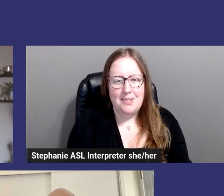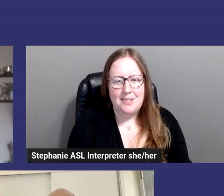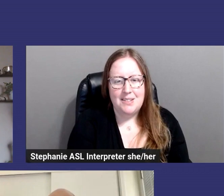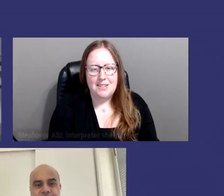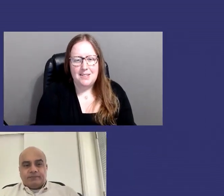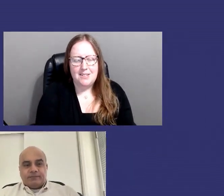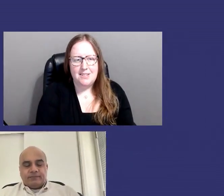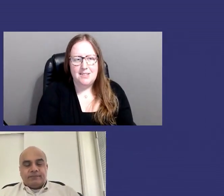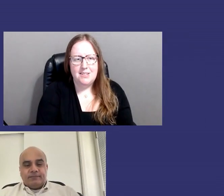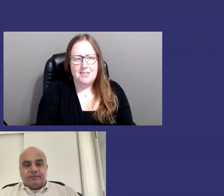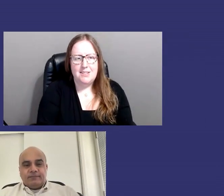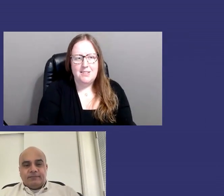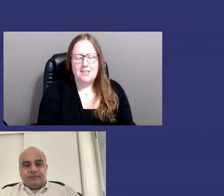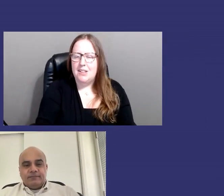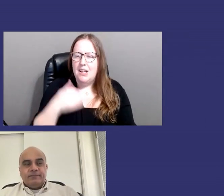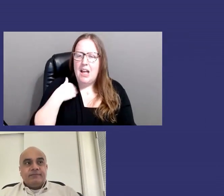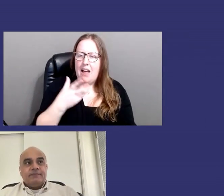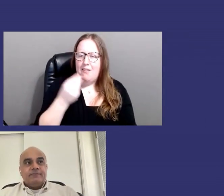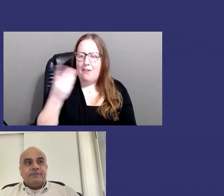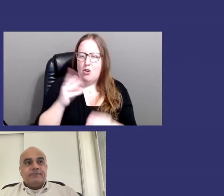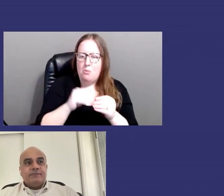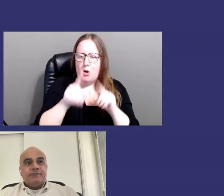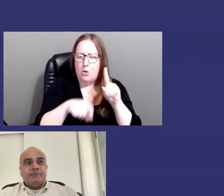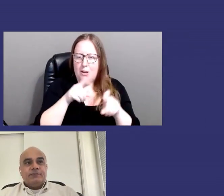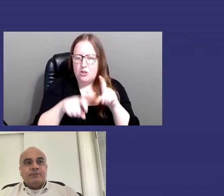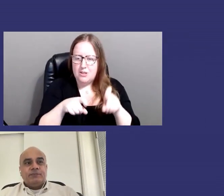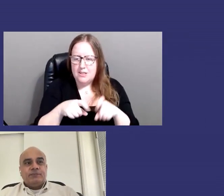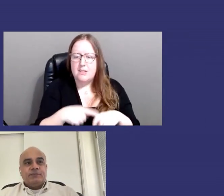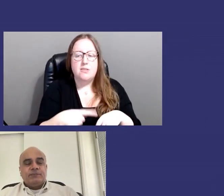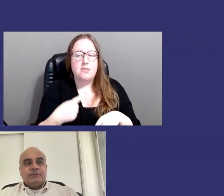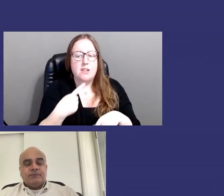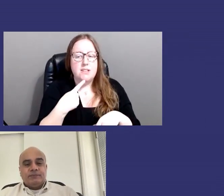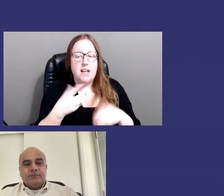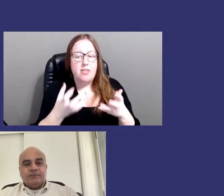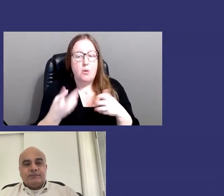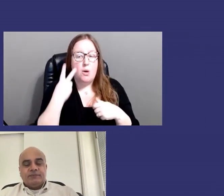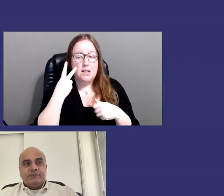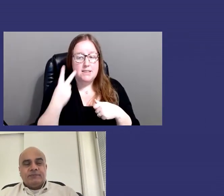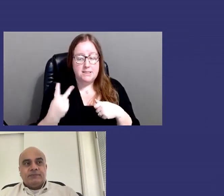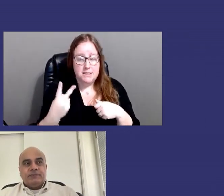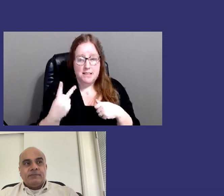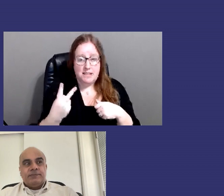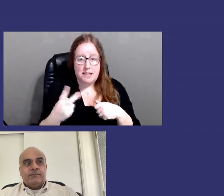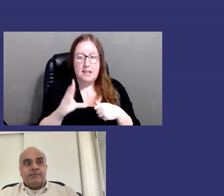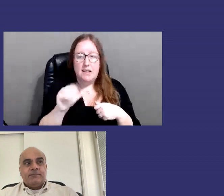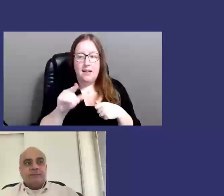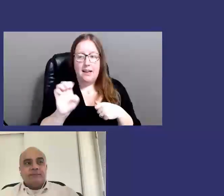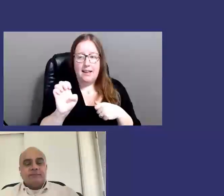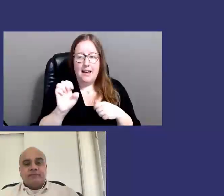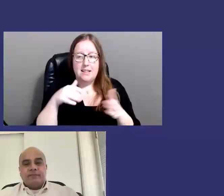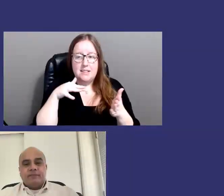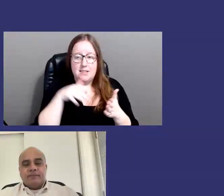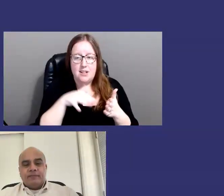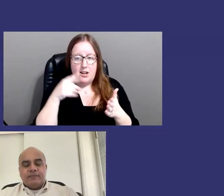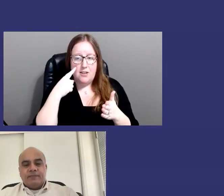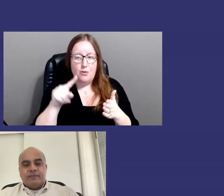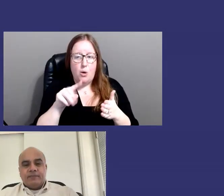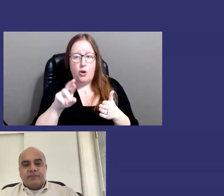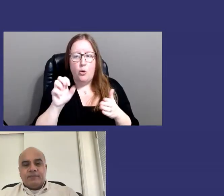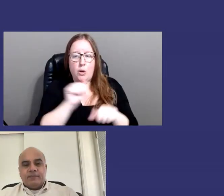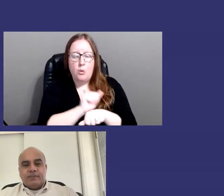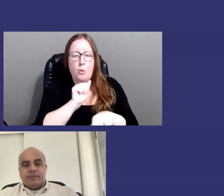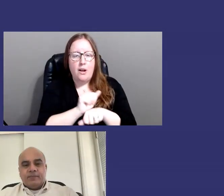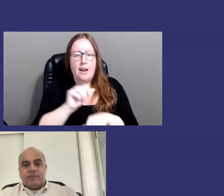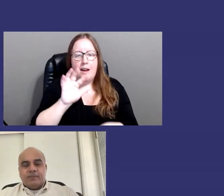So I'm going to pop up a couple more questions we're getting from the field. They say they would like to see a case study on reworking an